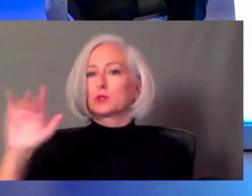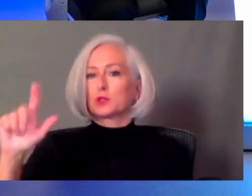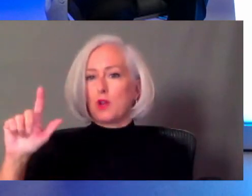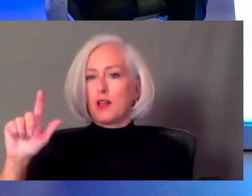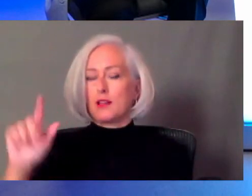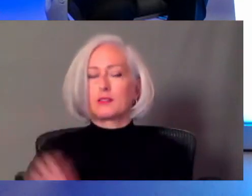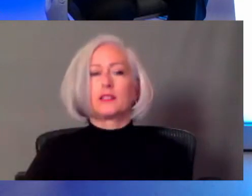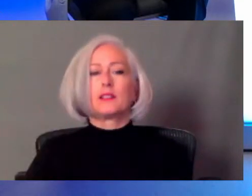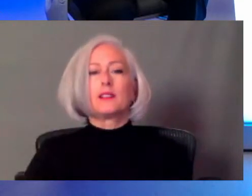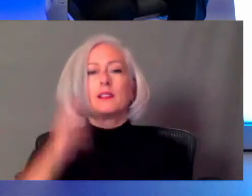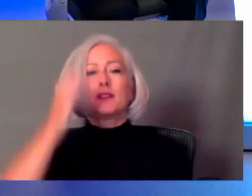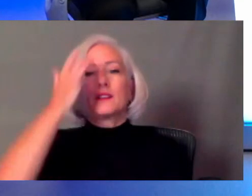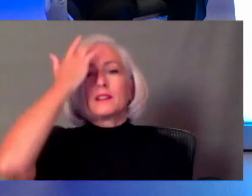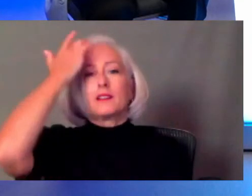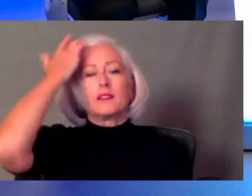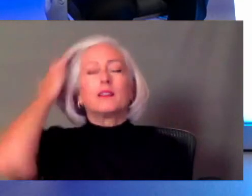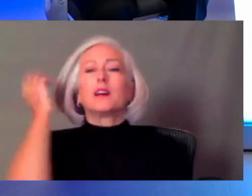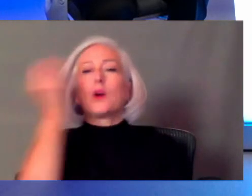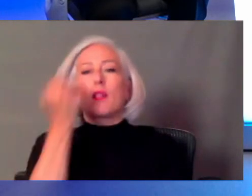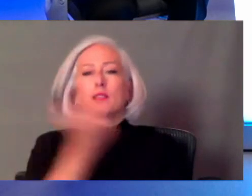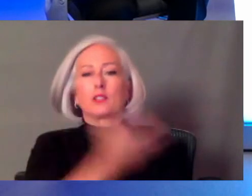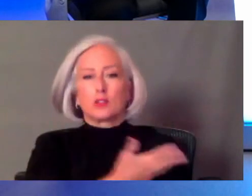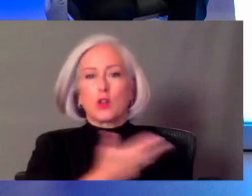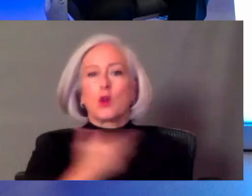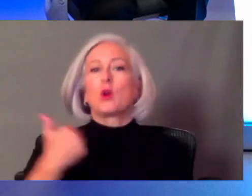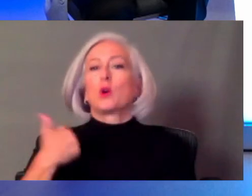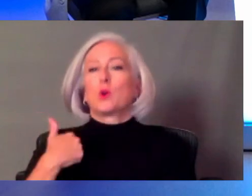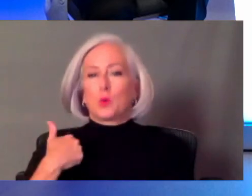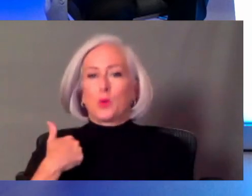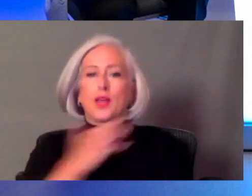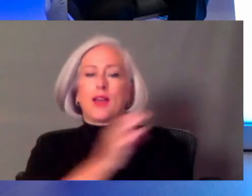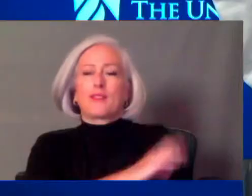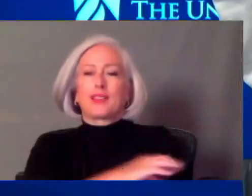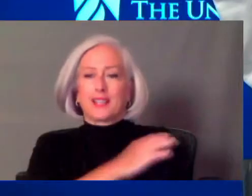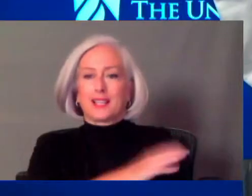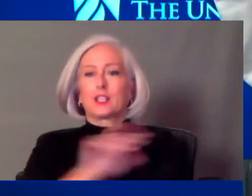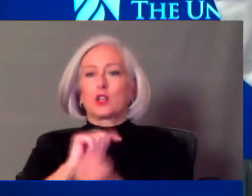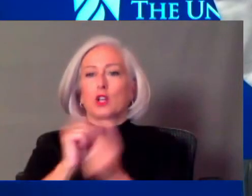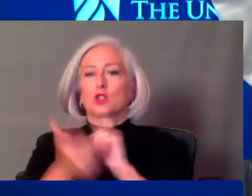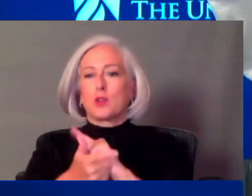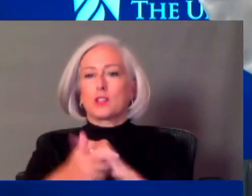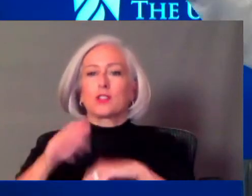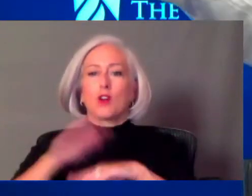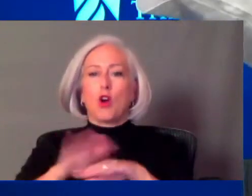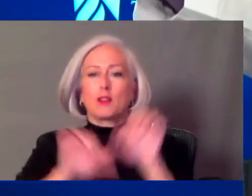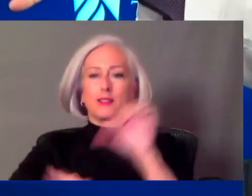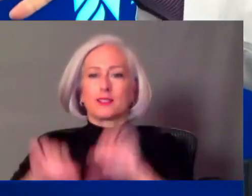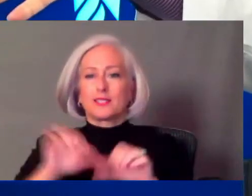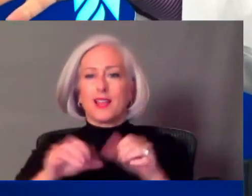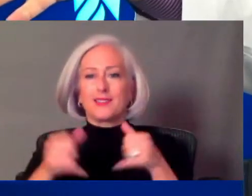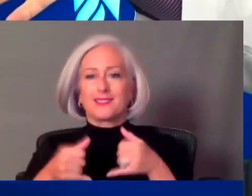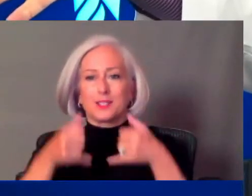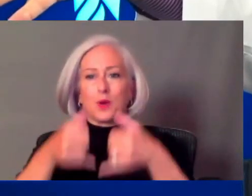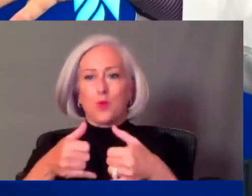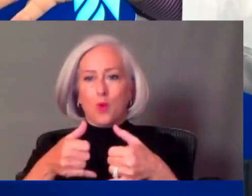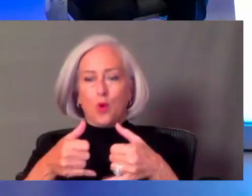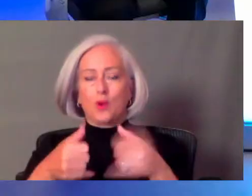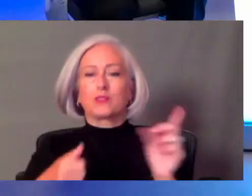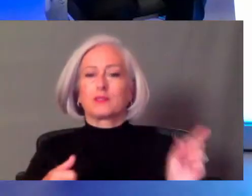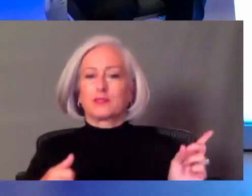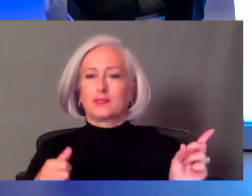is something I know Mario lives and breathes every day. So that's a really big deal. And the second thing is the Cancer Center